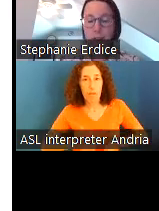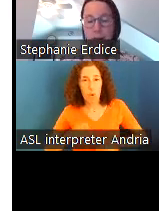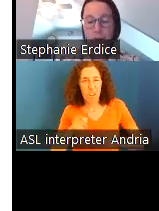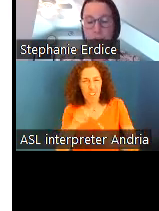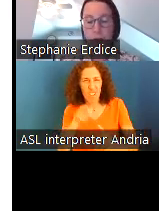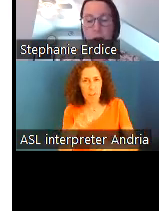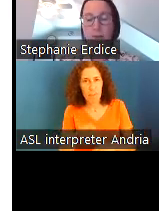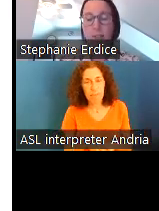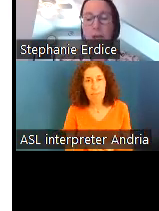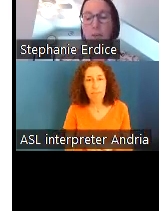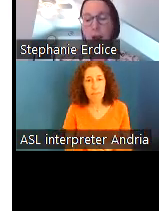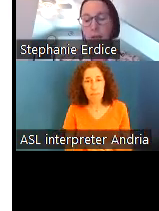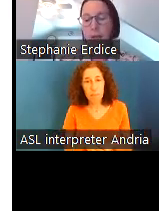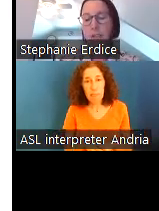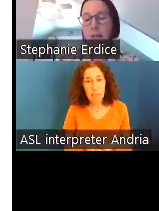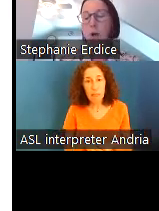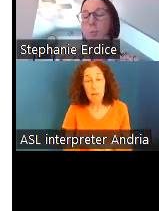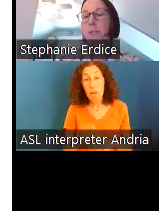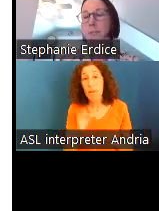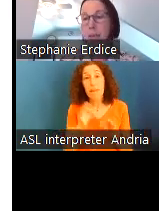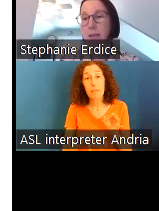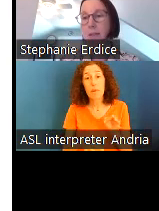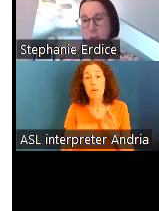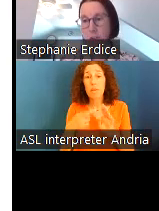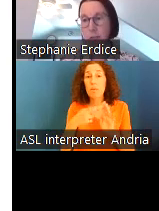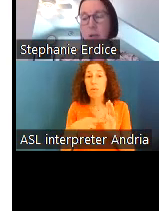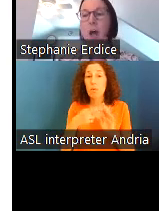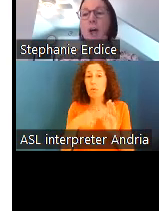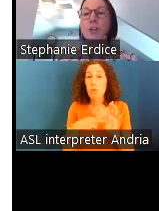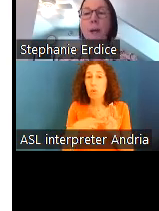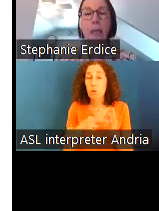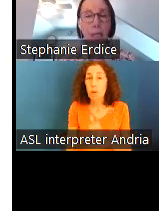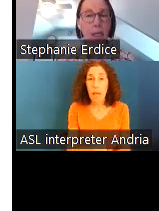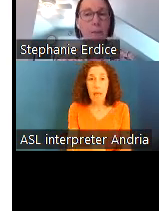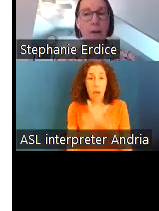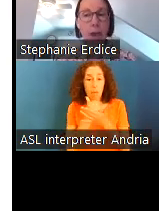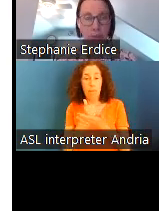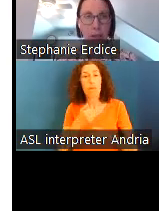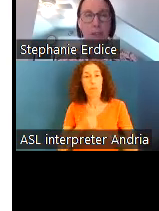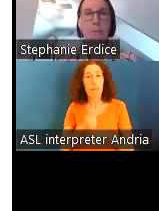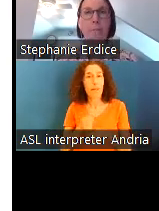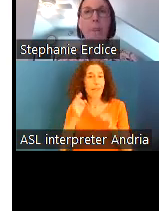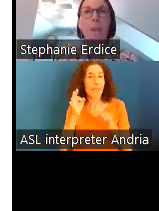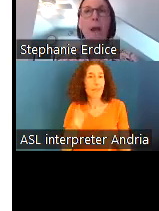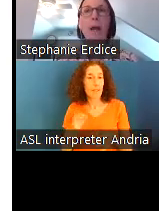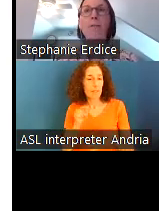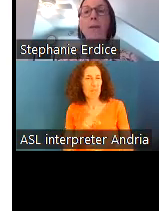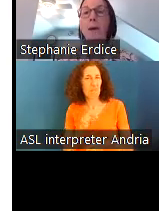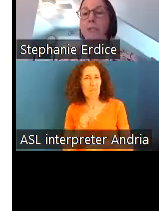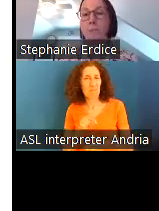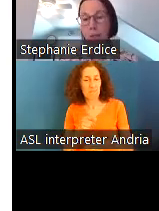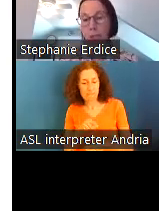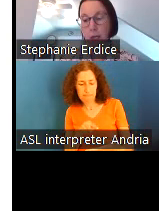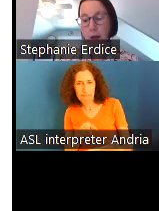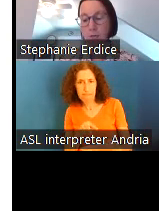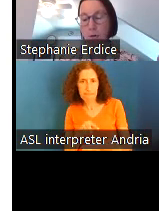I like the definition of a set of guidelines that helps us make decisions. So when I think about ethics, I kind of think